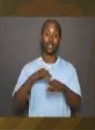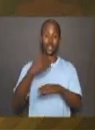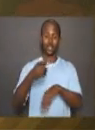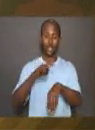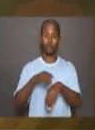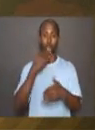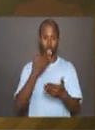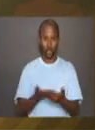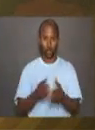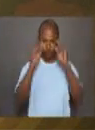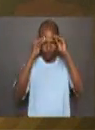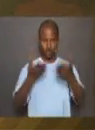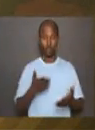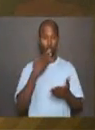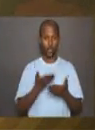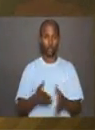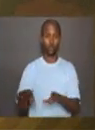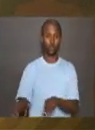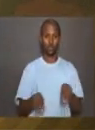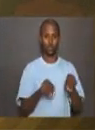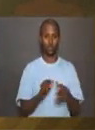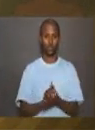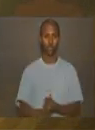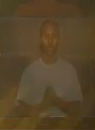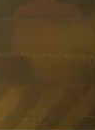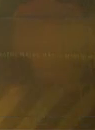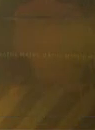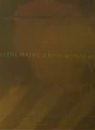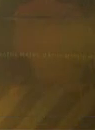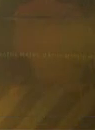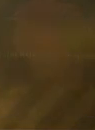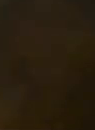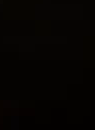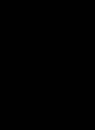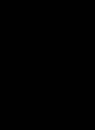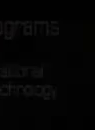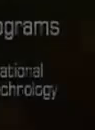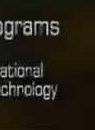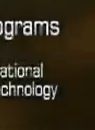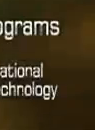mortgages. Until next time, thank you, teacher. Thank you, students.